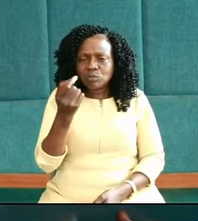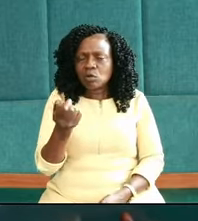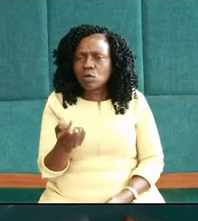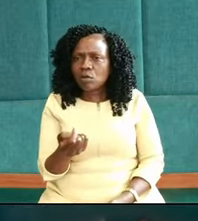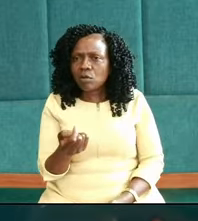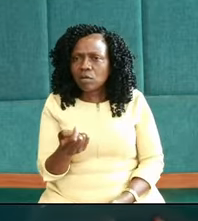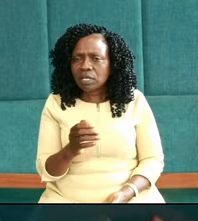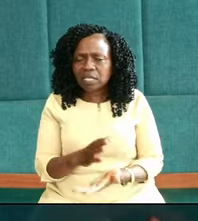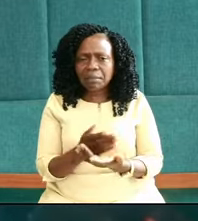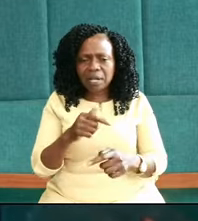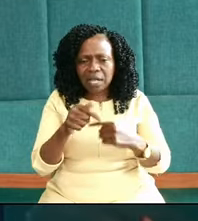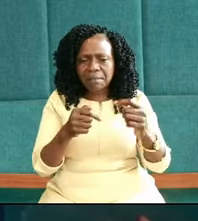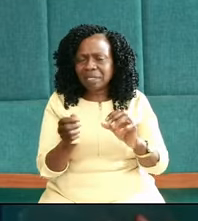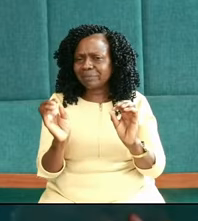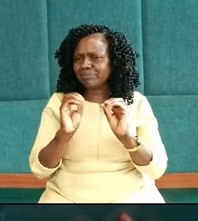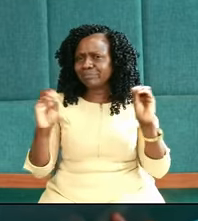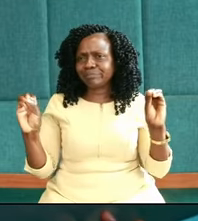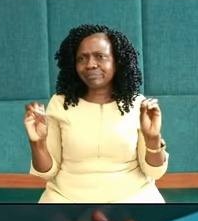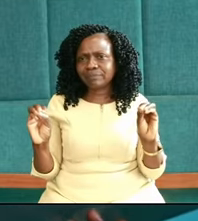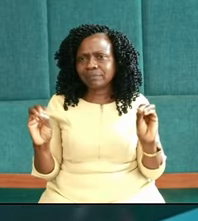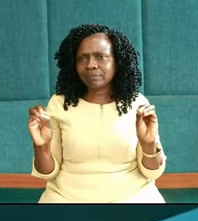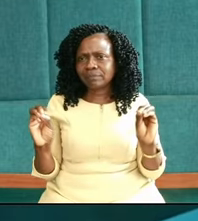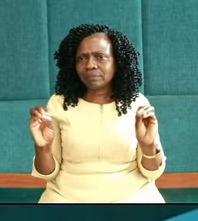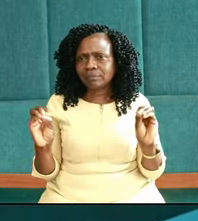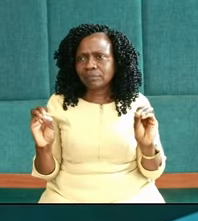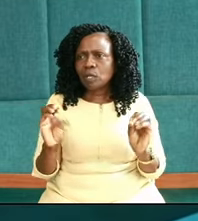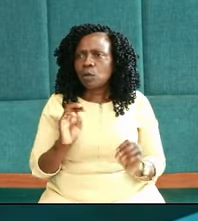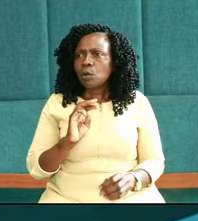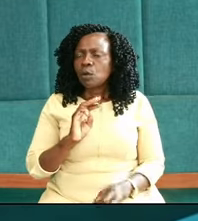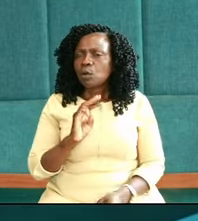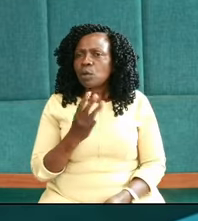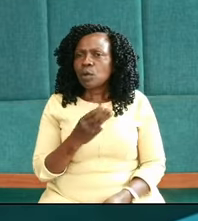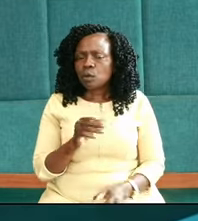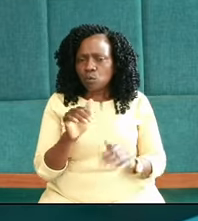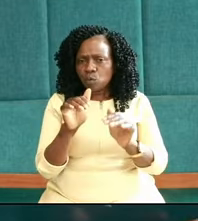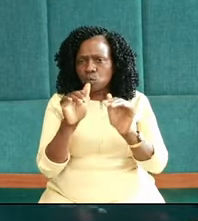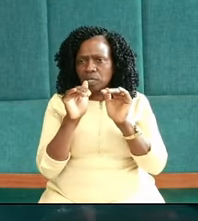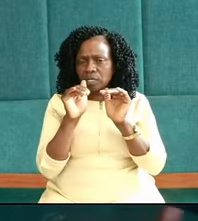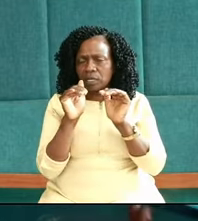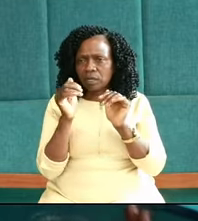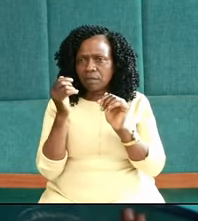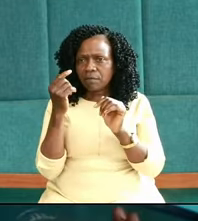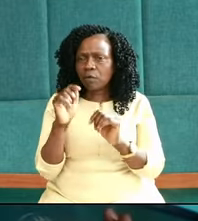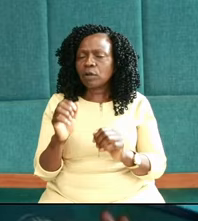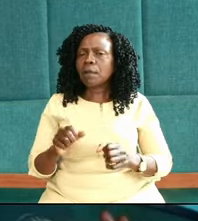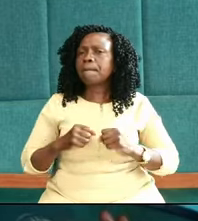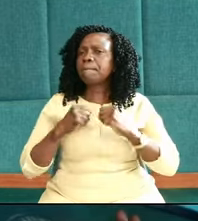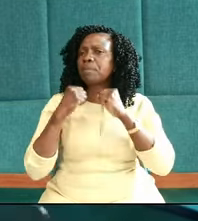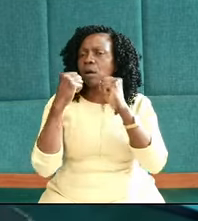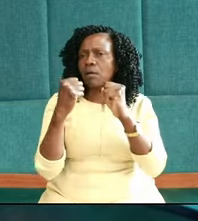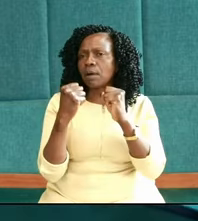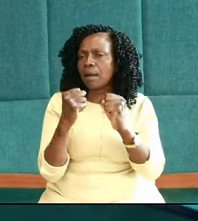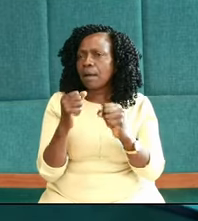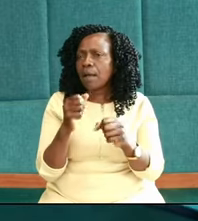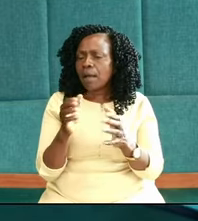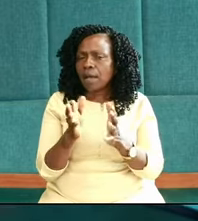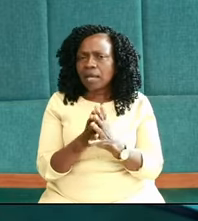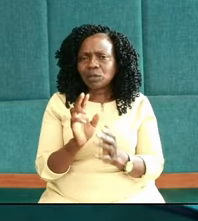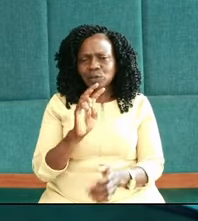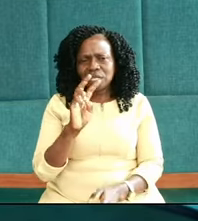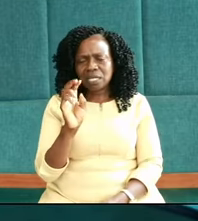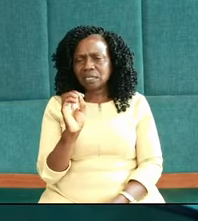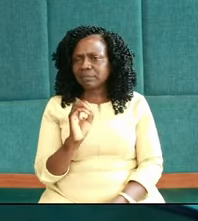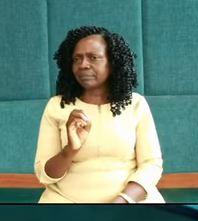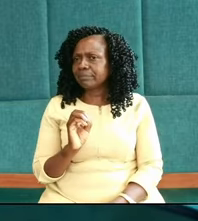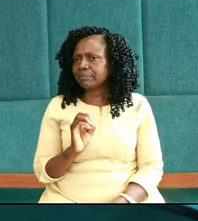are never coming at all. We waited for pomp and power and we are not seeing